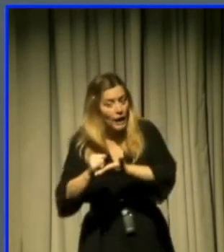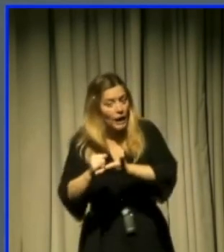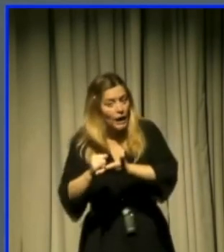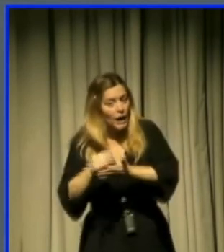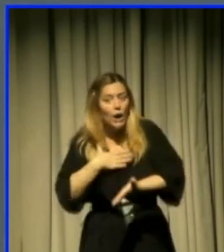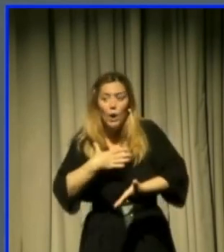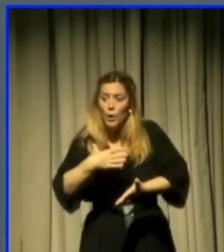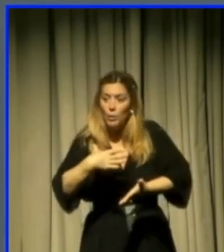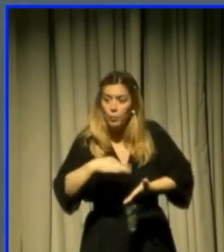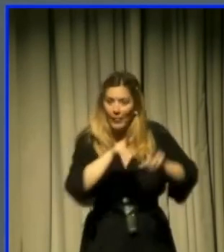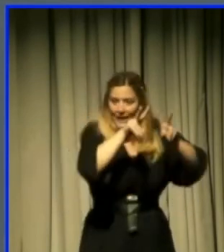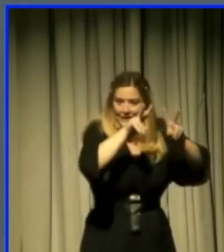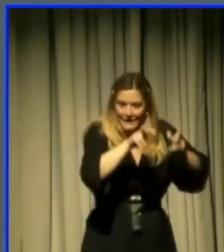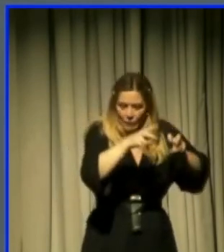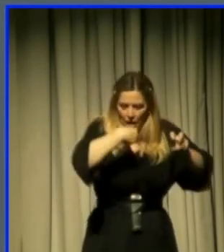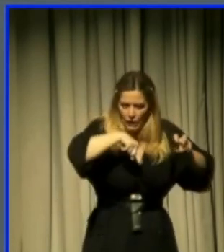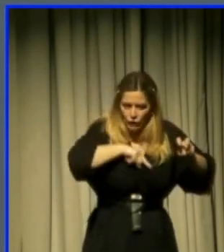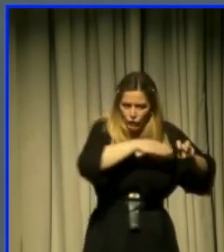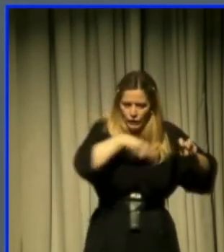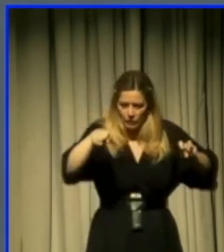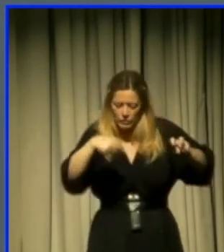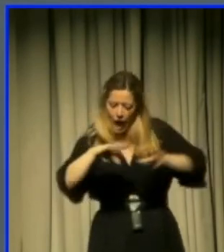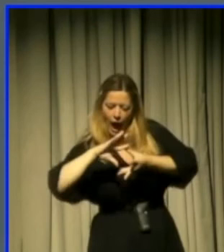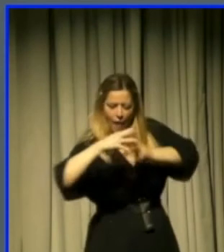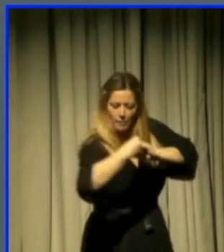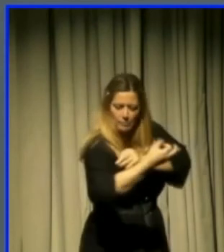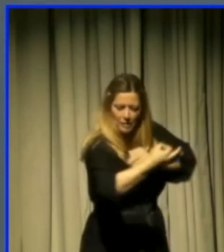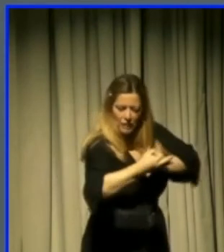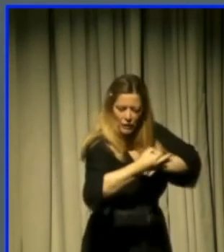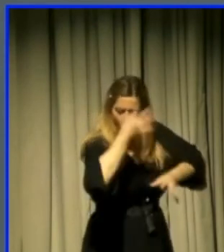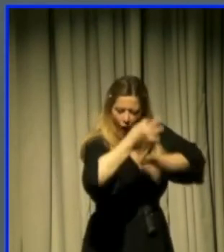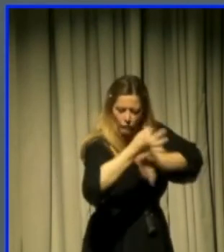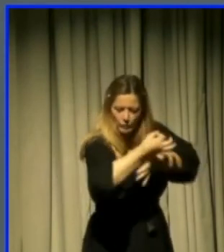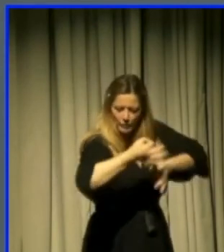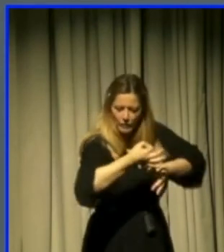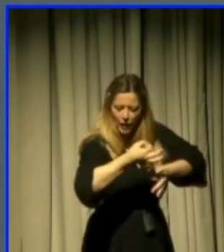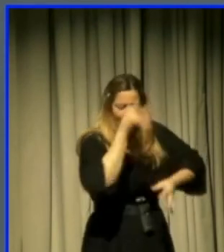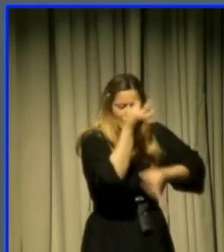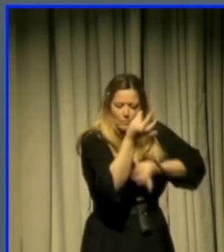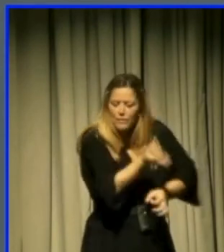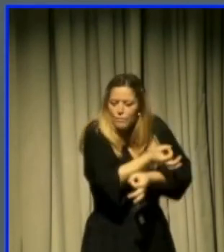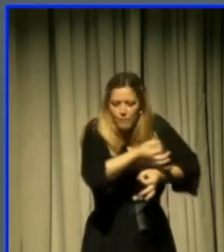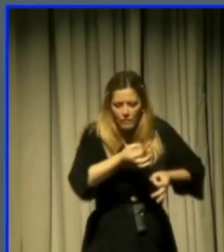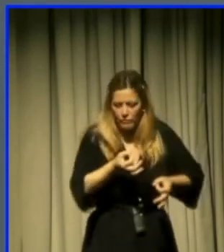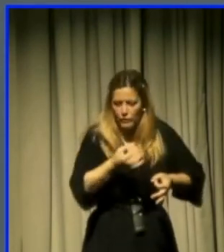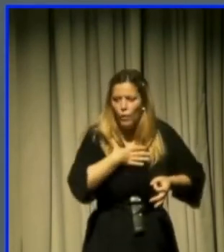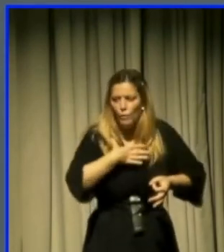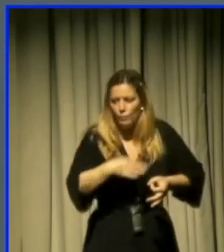specific as addressing certain subtopics such as, let's say, vaccines or holidays.